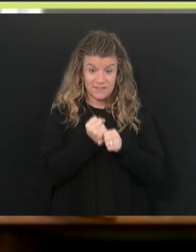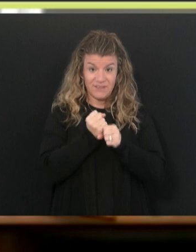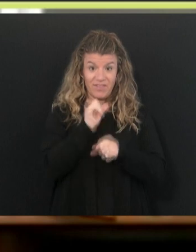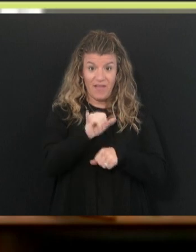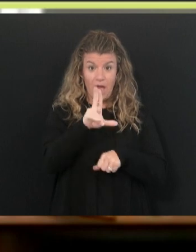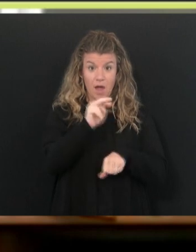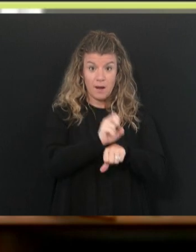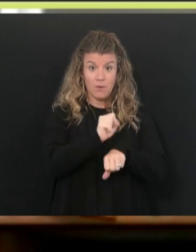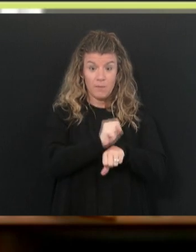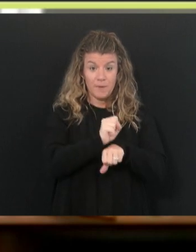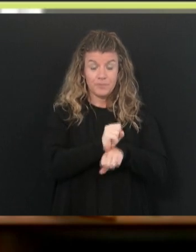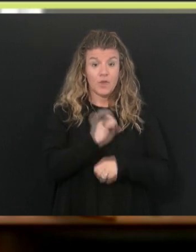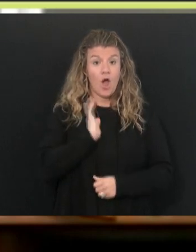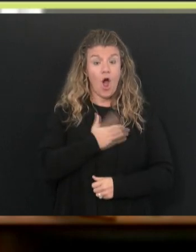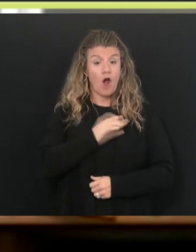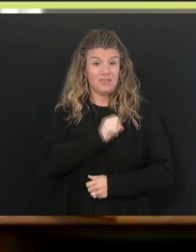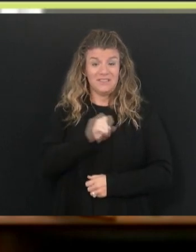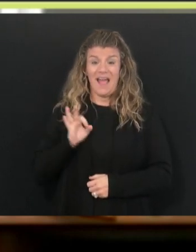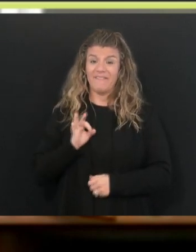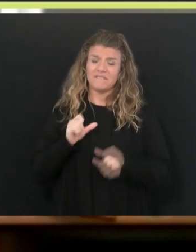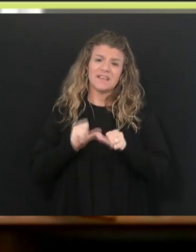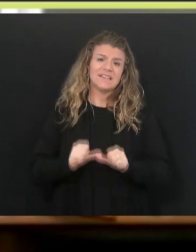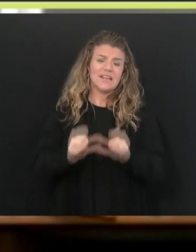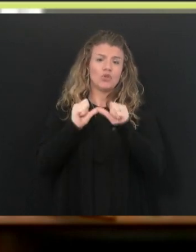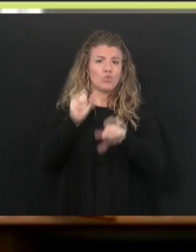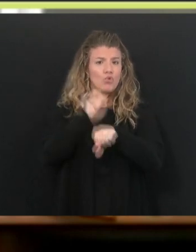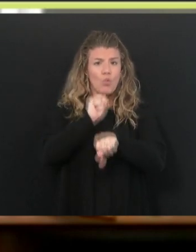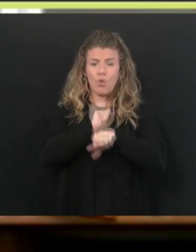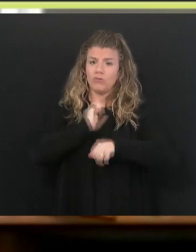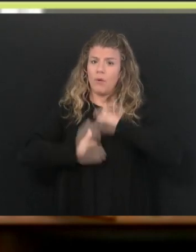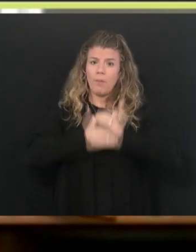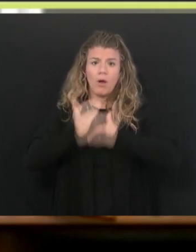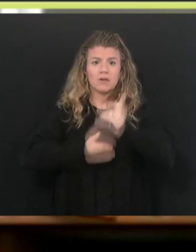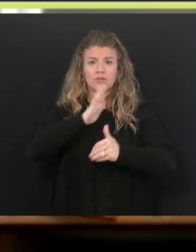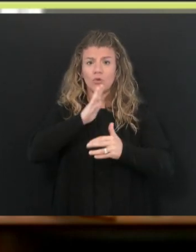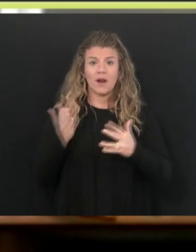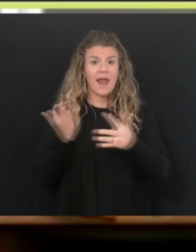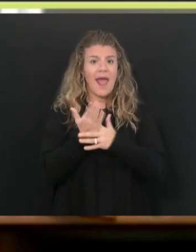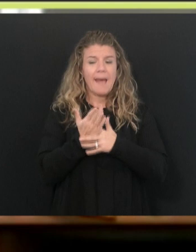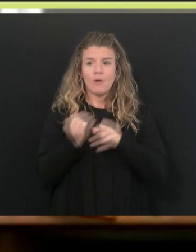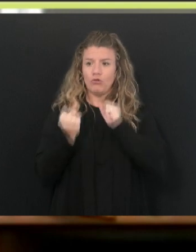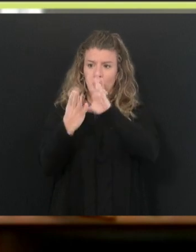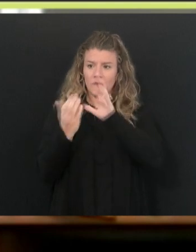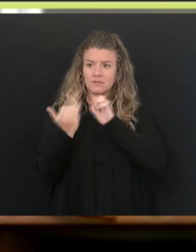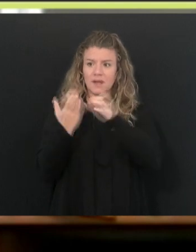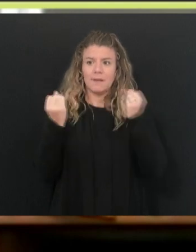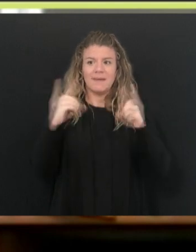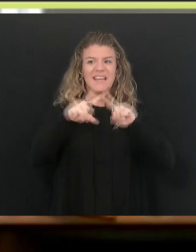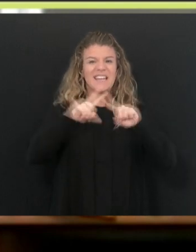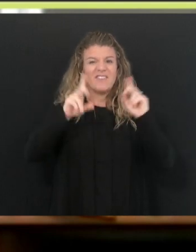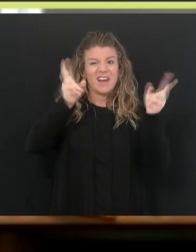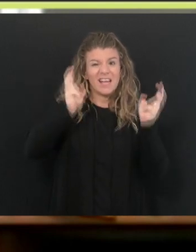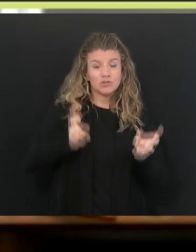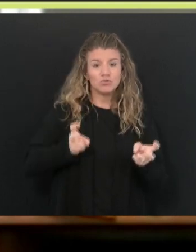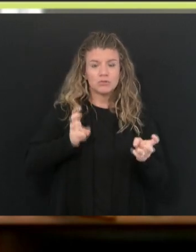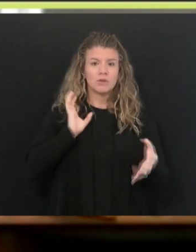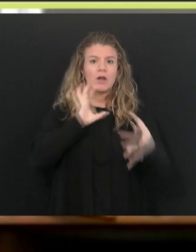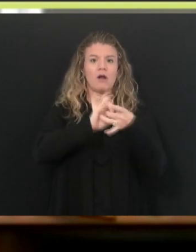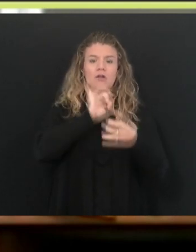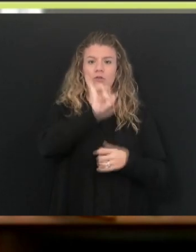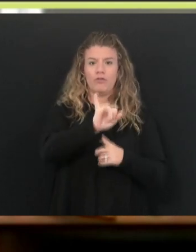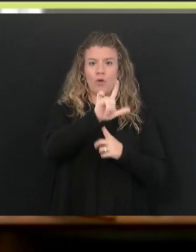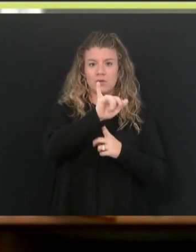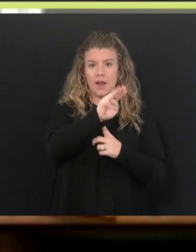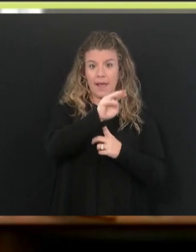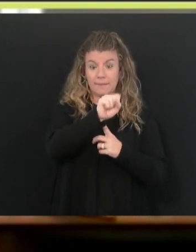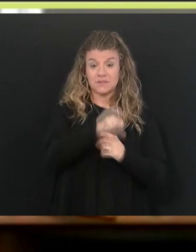tell you Workforce staff continues to work to process claims and to address various issues related to those claims.